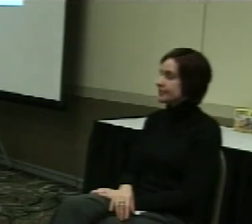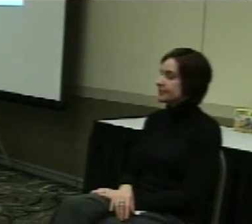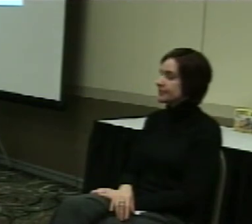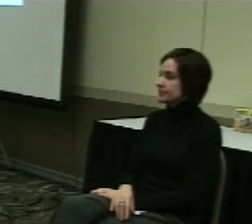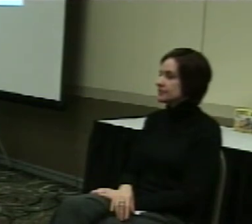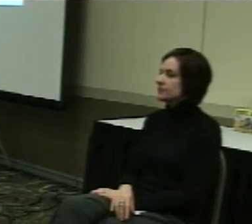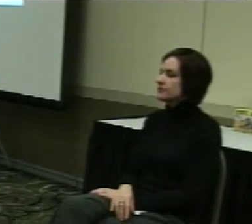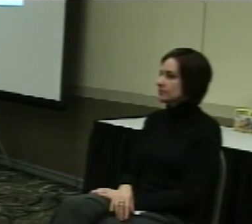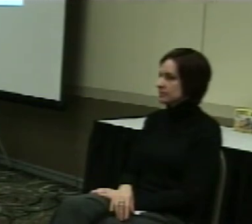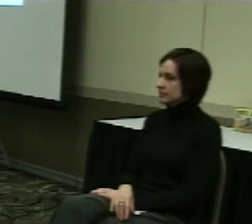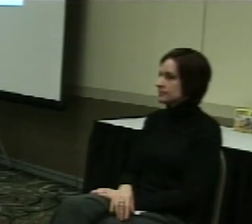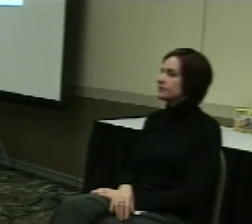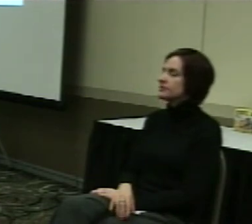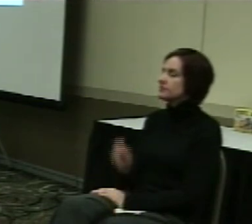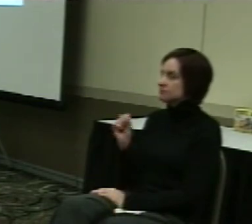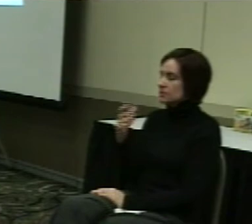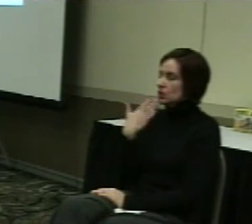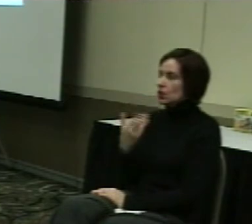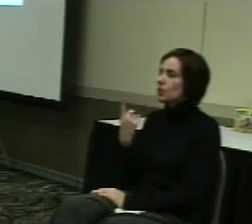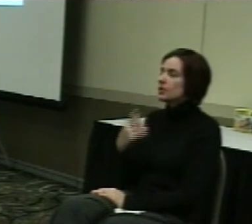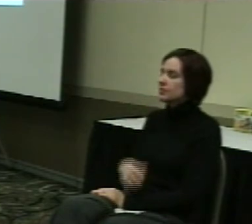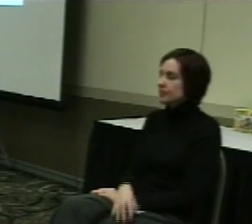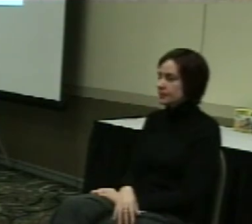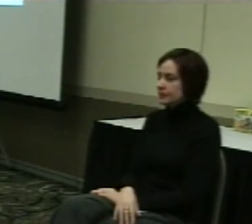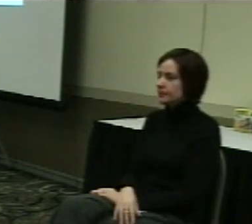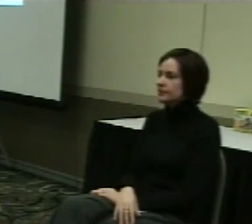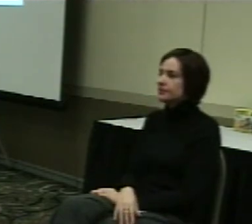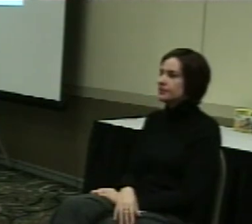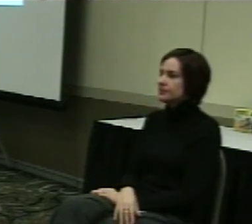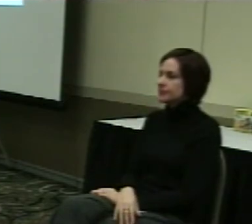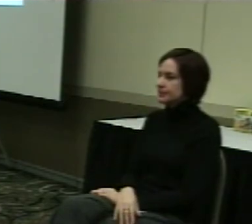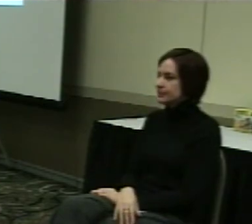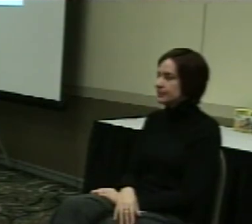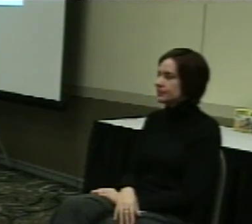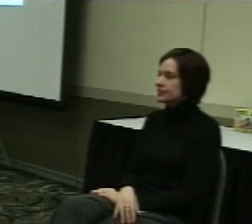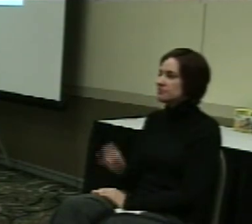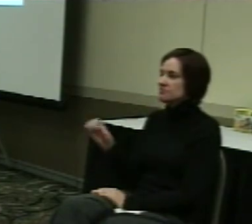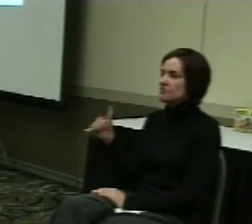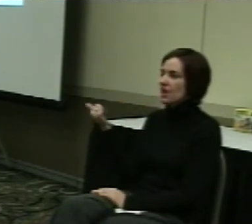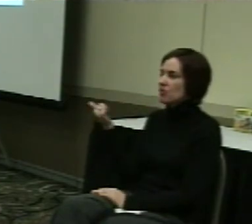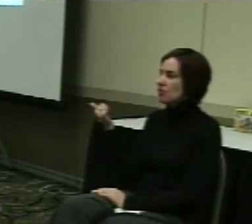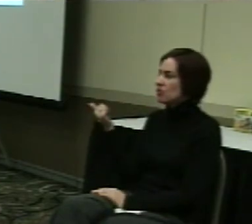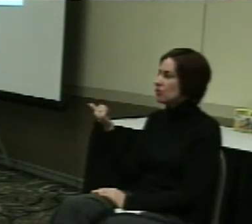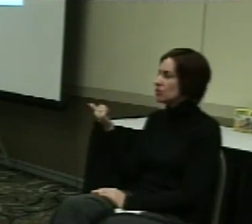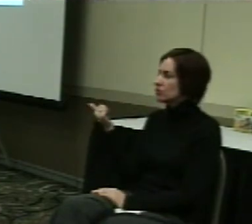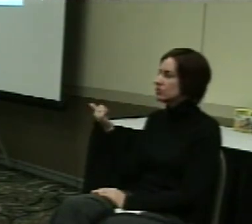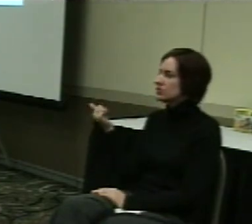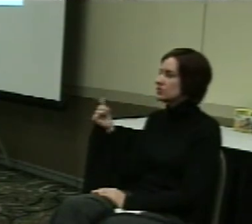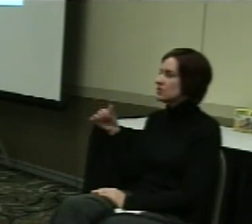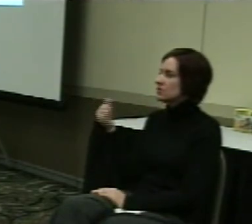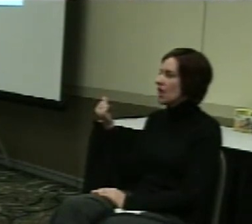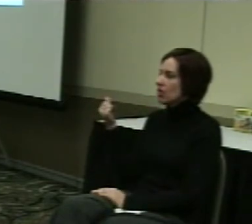purpose is a good word to put in there. That's a nice word to put in there. Another word you might put in there?